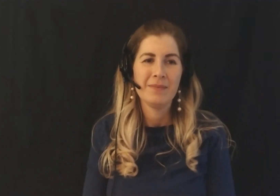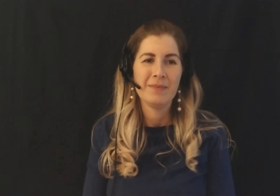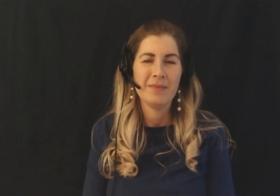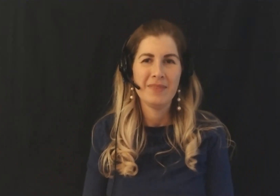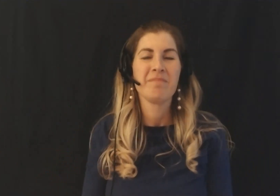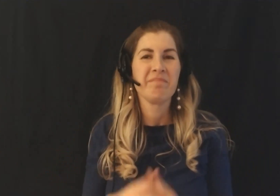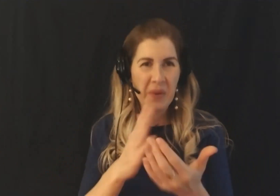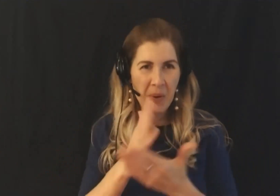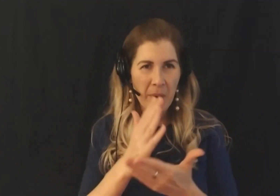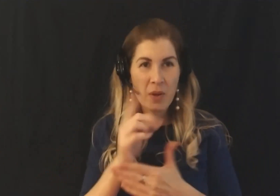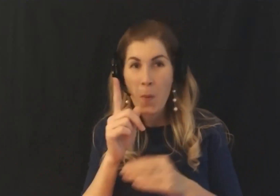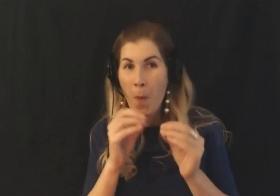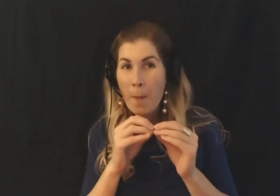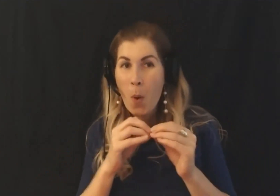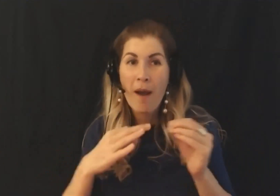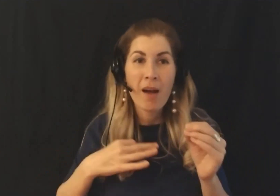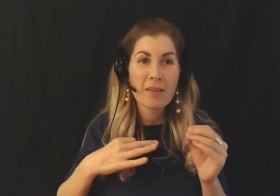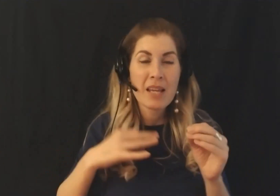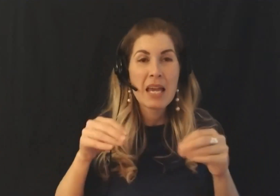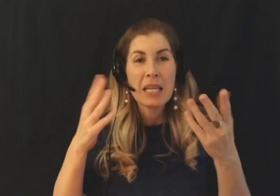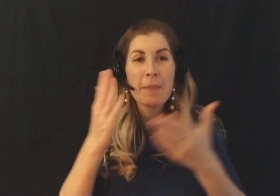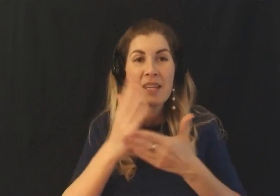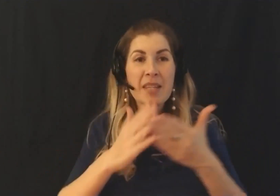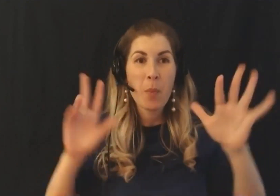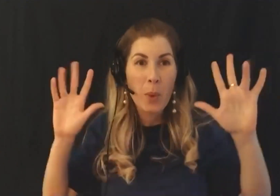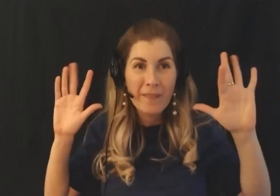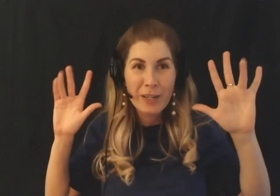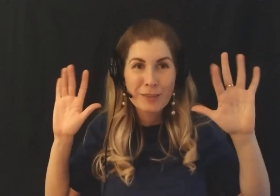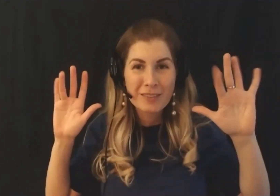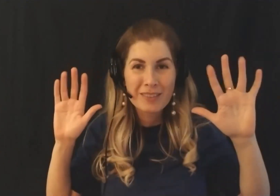All right, can I have one more volunteer give me some wiggle fingers?